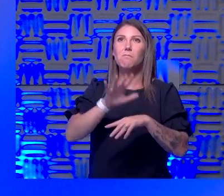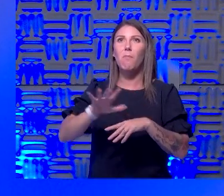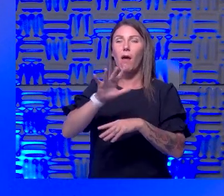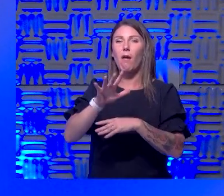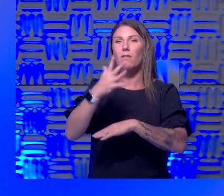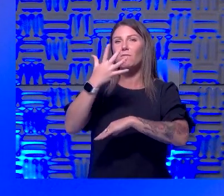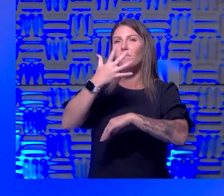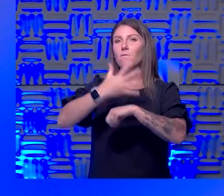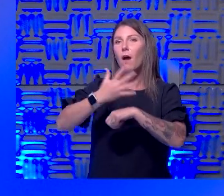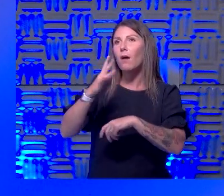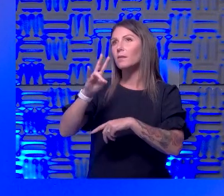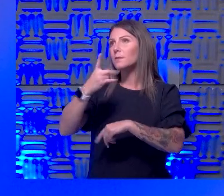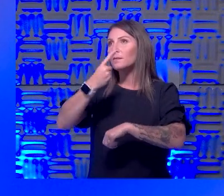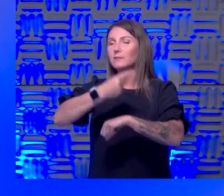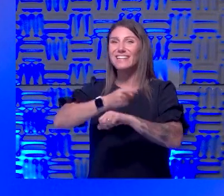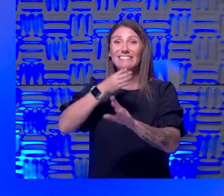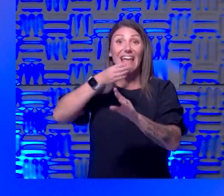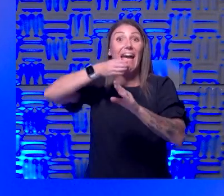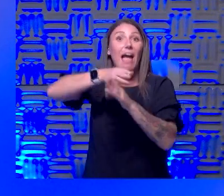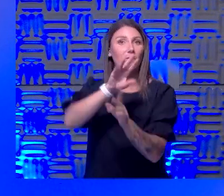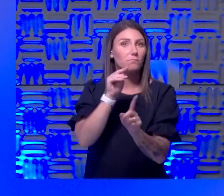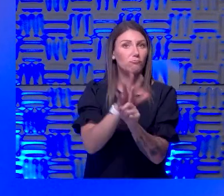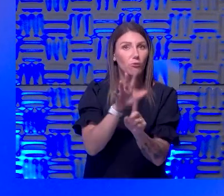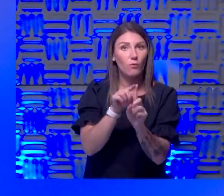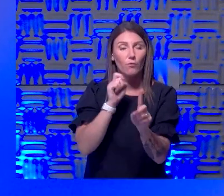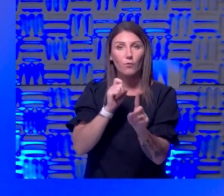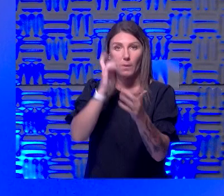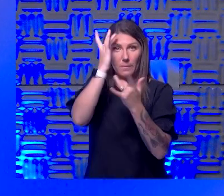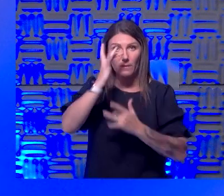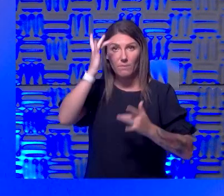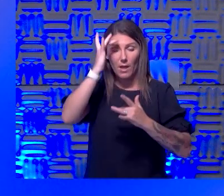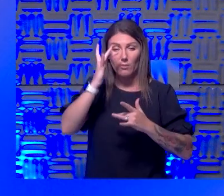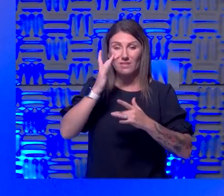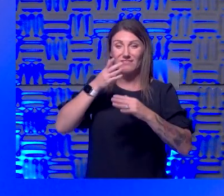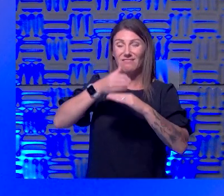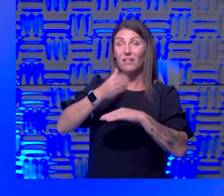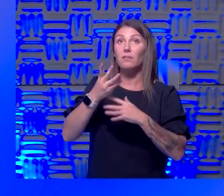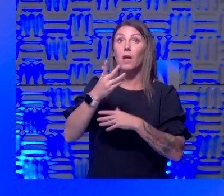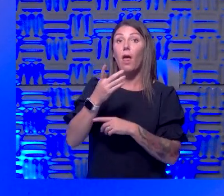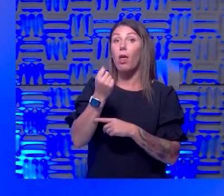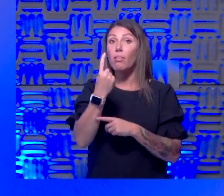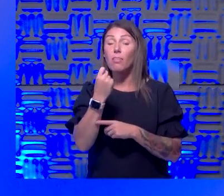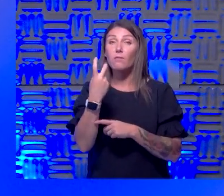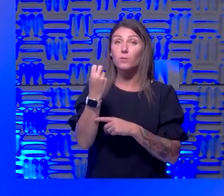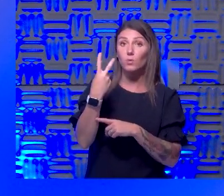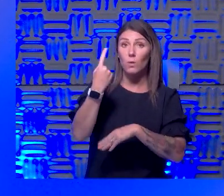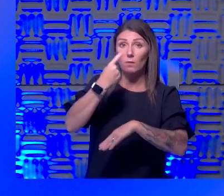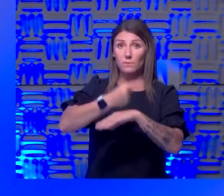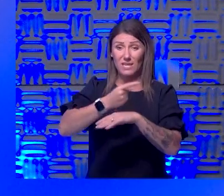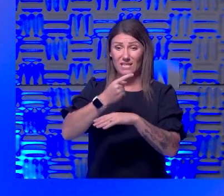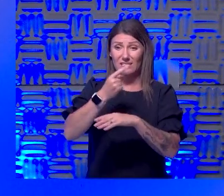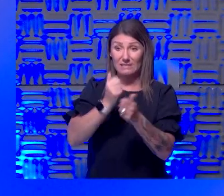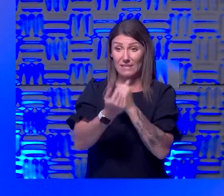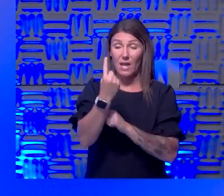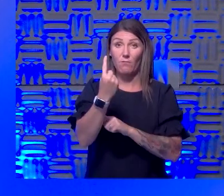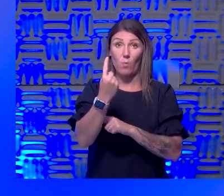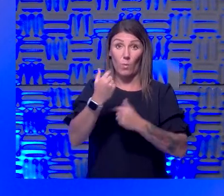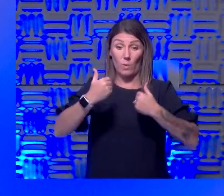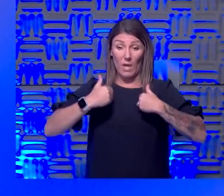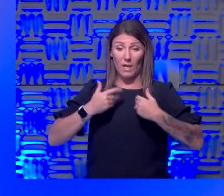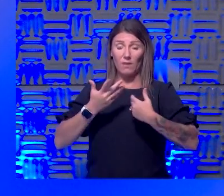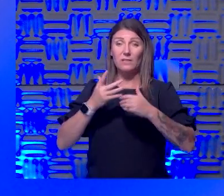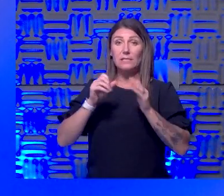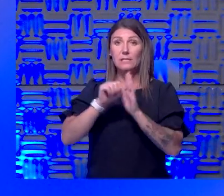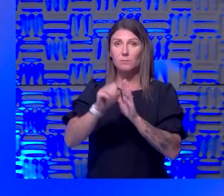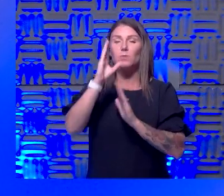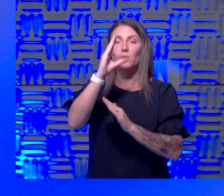after exposure to the virus. And again, by 11 or 12 days, most everybody who will have symptoms will probably have symptoms by that. Now, there